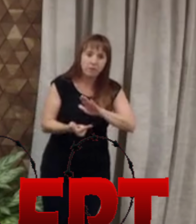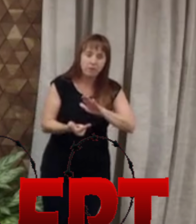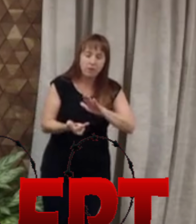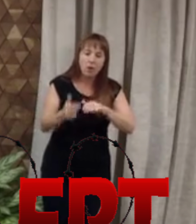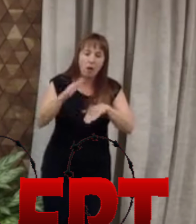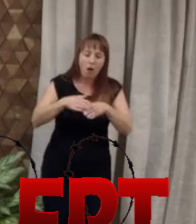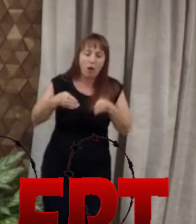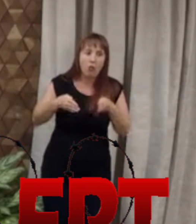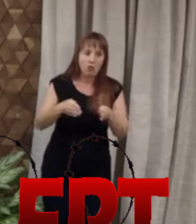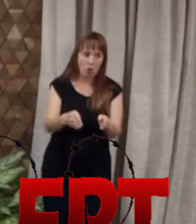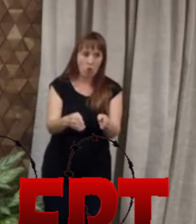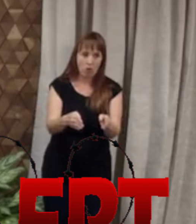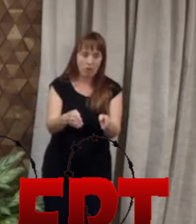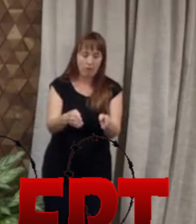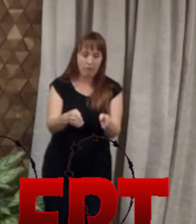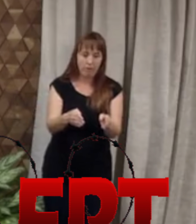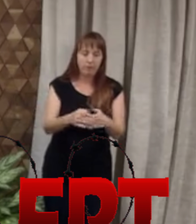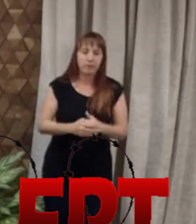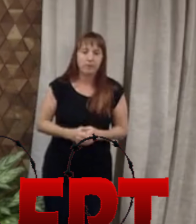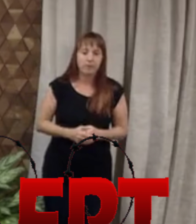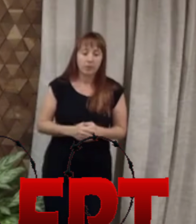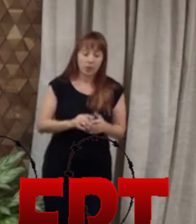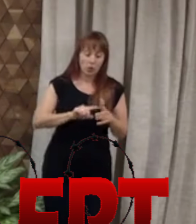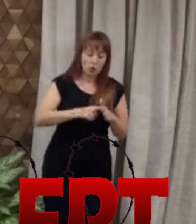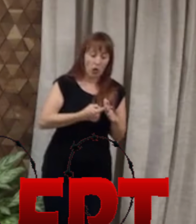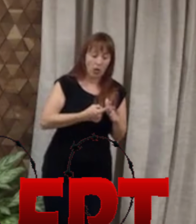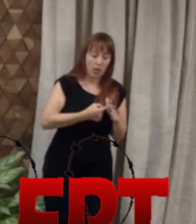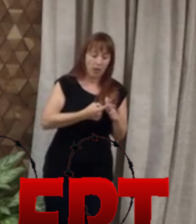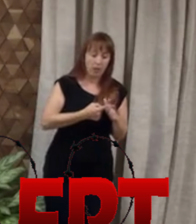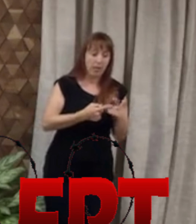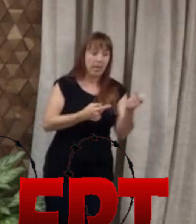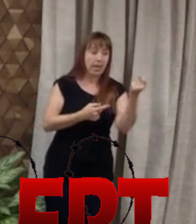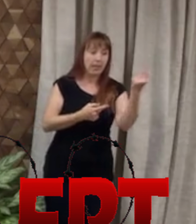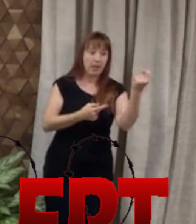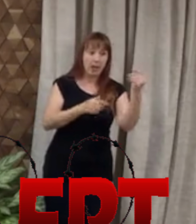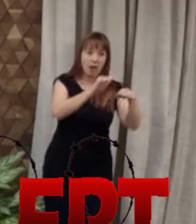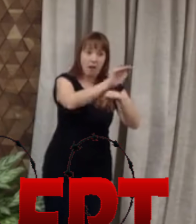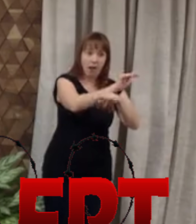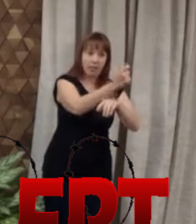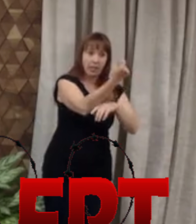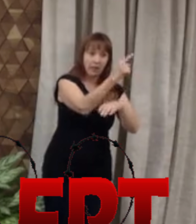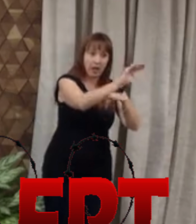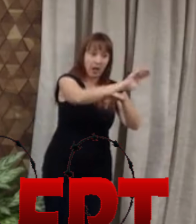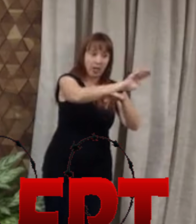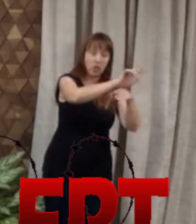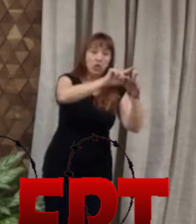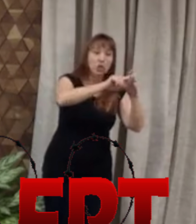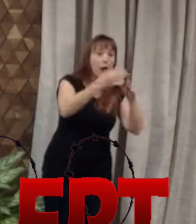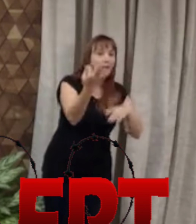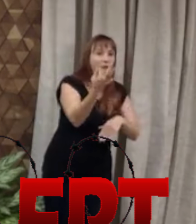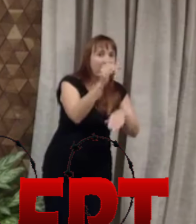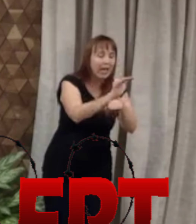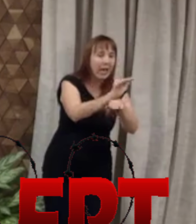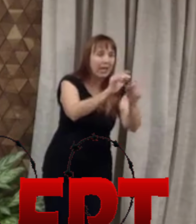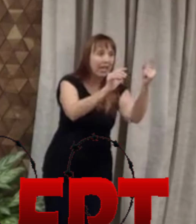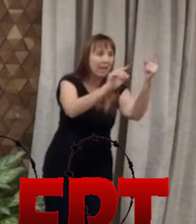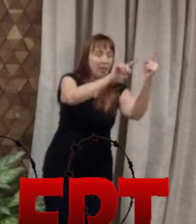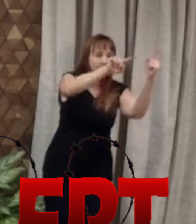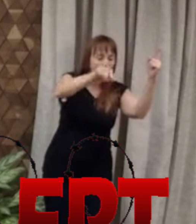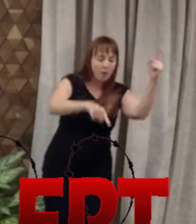the roadways from the hours of 11 p.m. starting Friday night